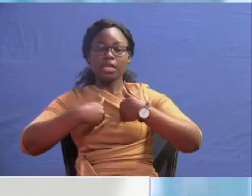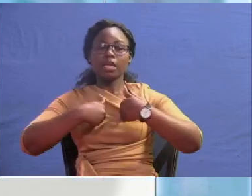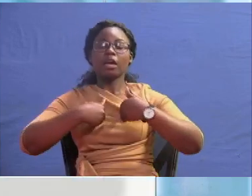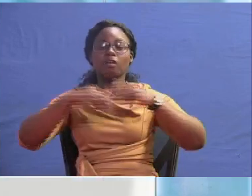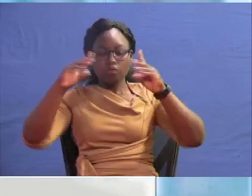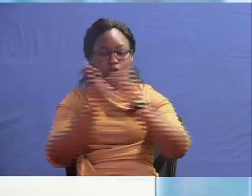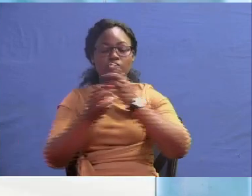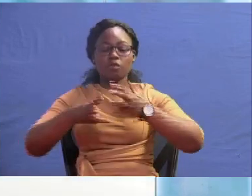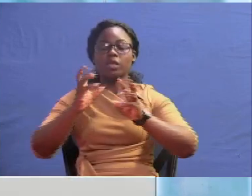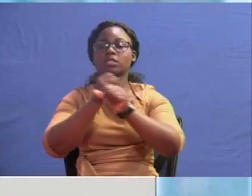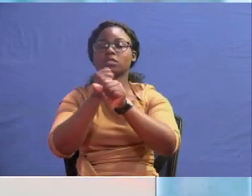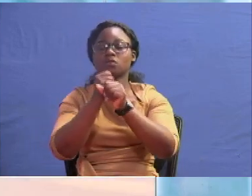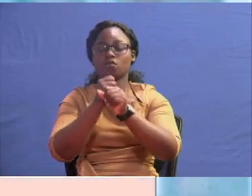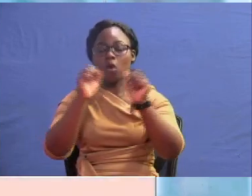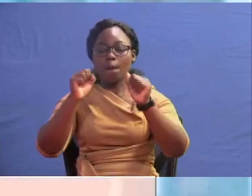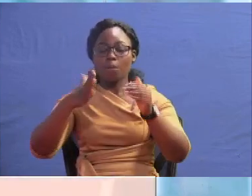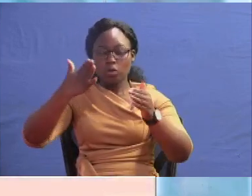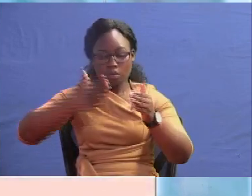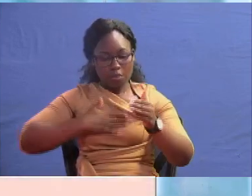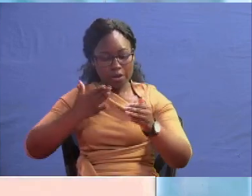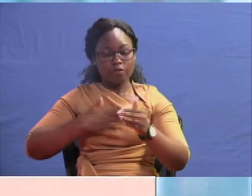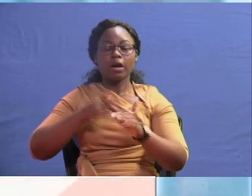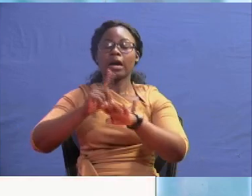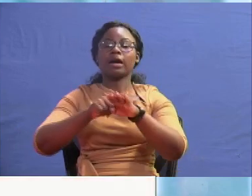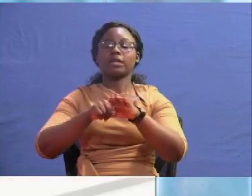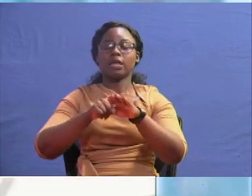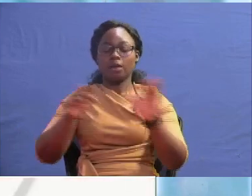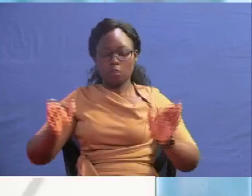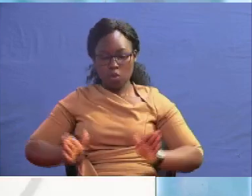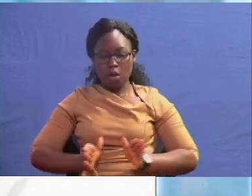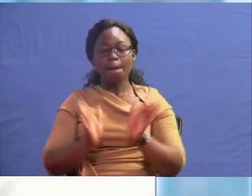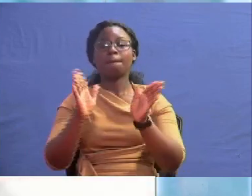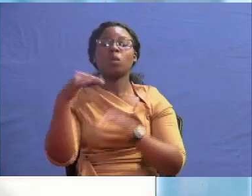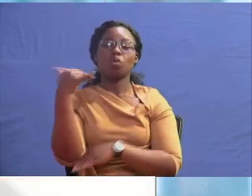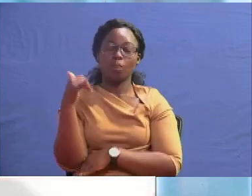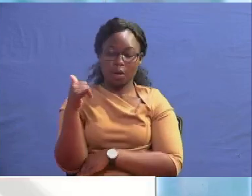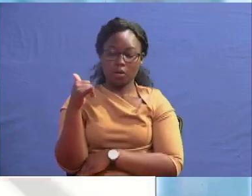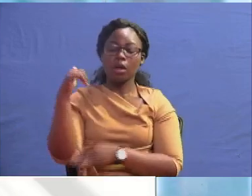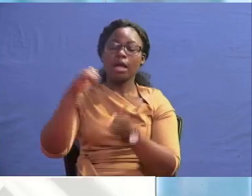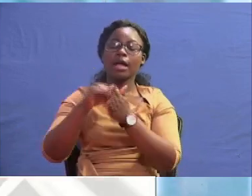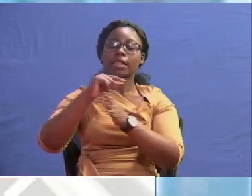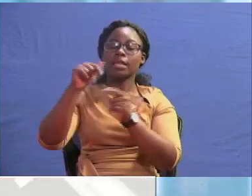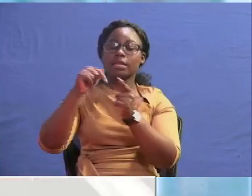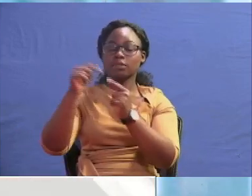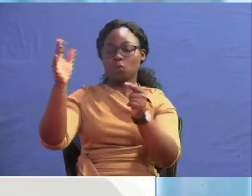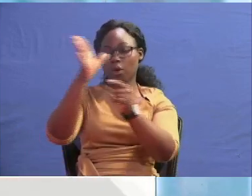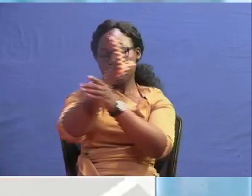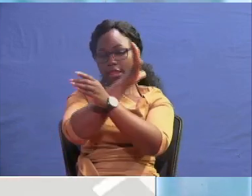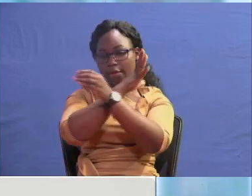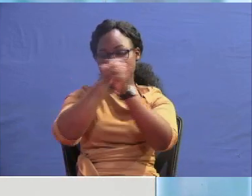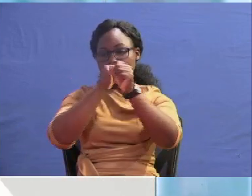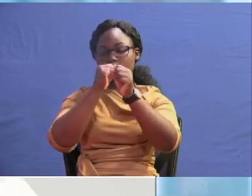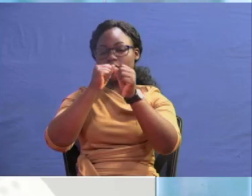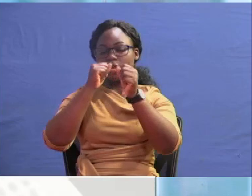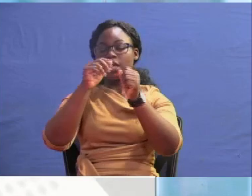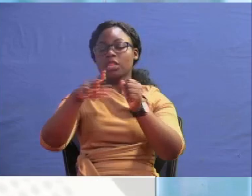working. I will refer to a time when I was not born, and that is when the president, the